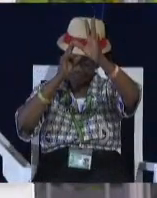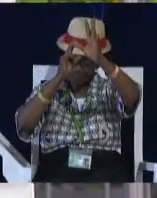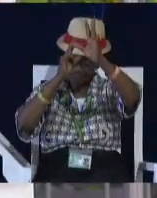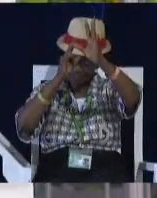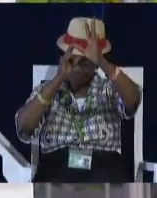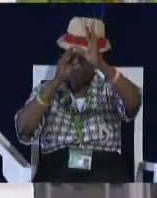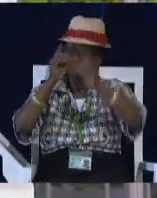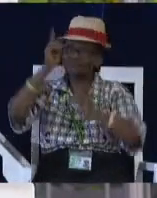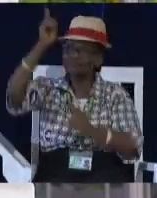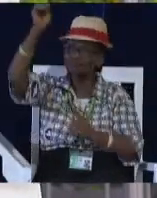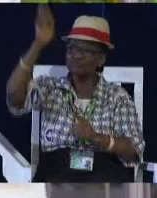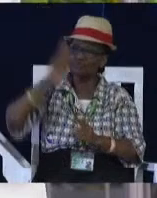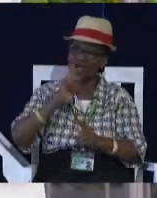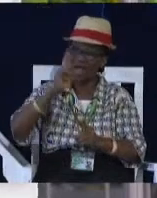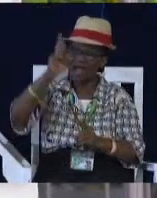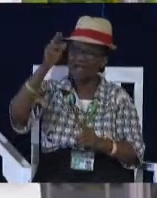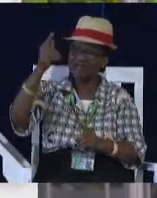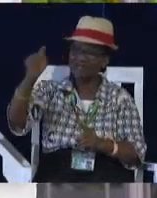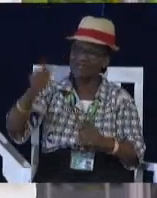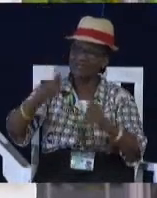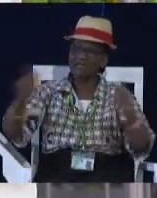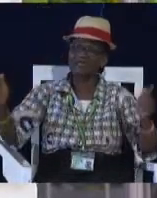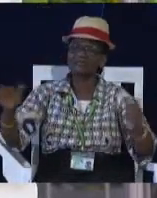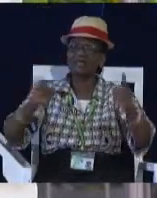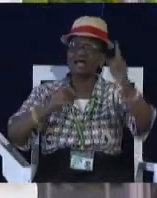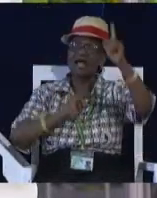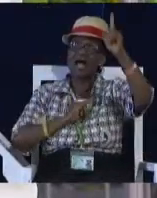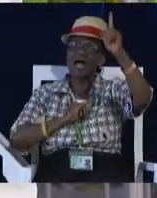you are the great I am.